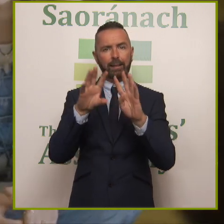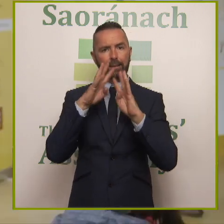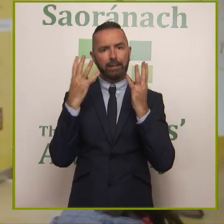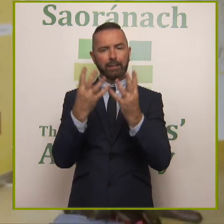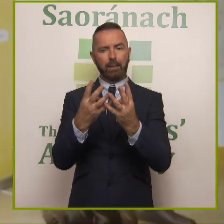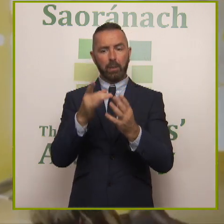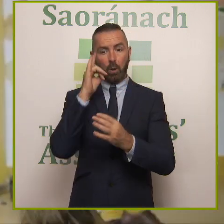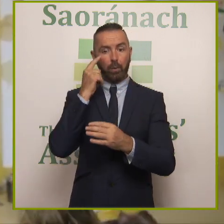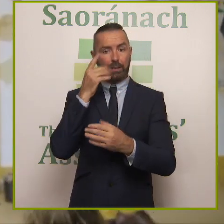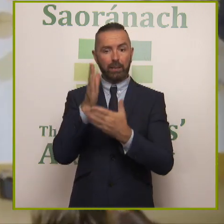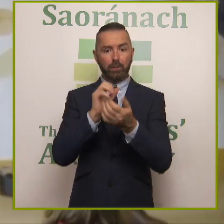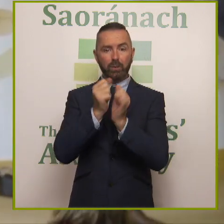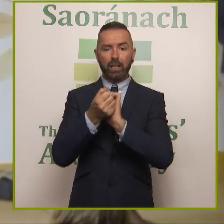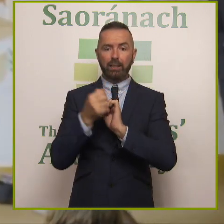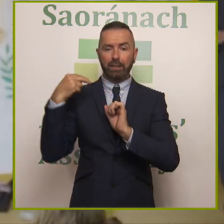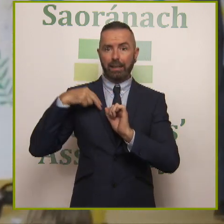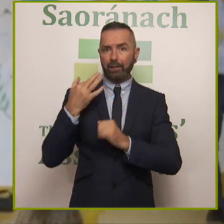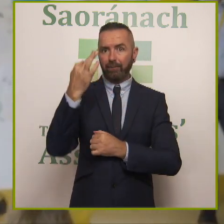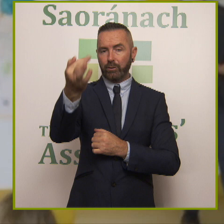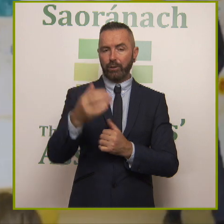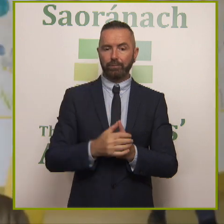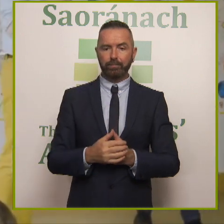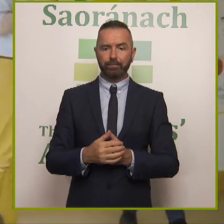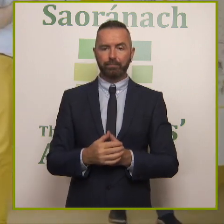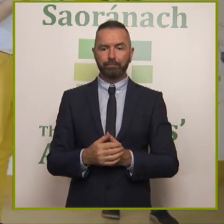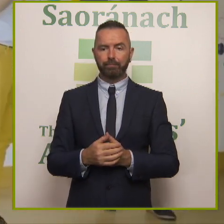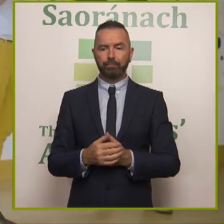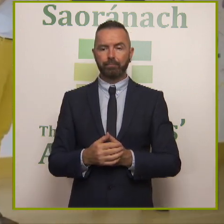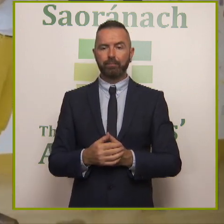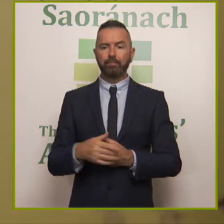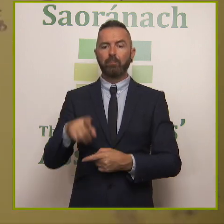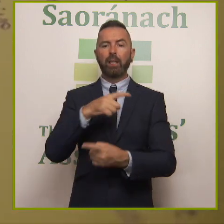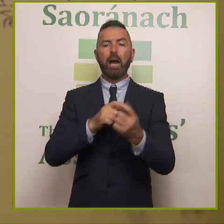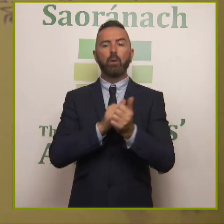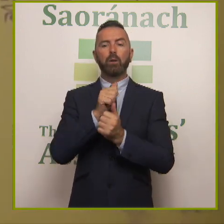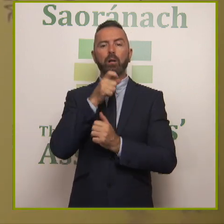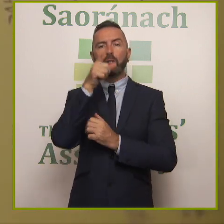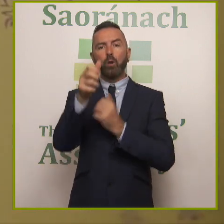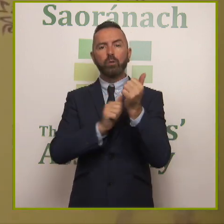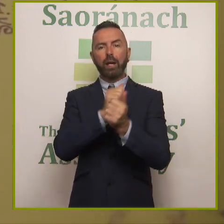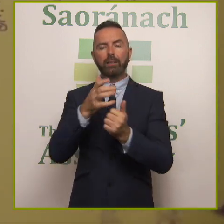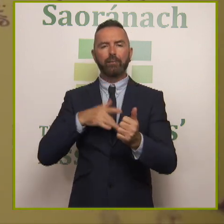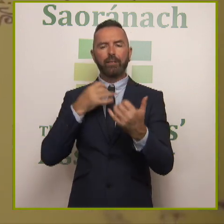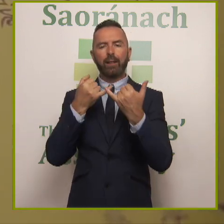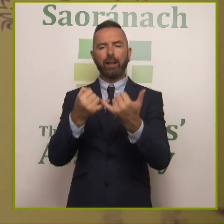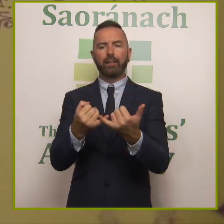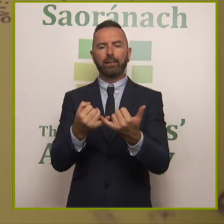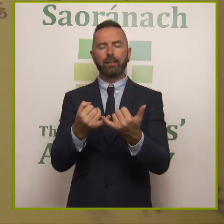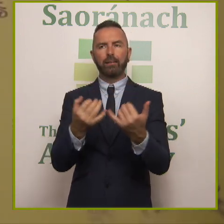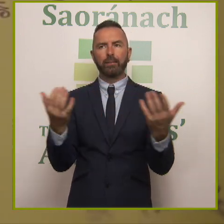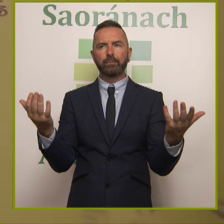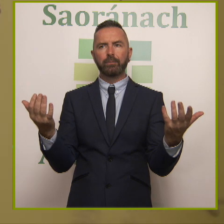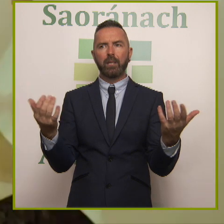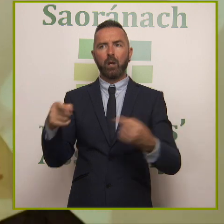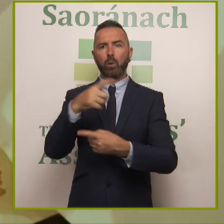changes in the near future. I really liked coming up with the calls of action. I thought that it felt really like we